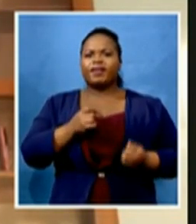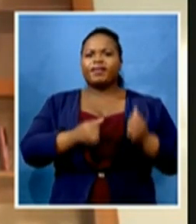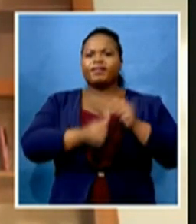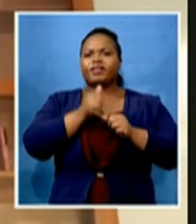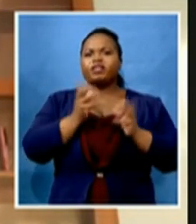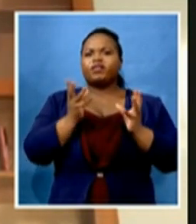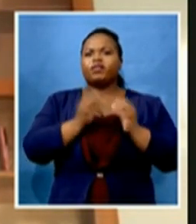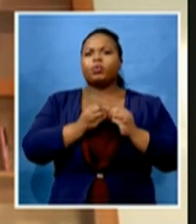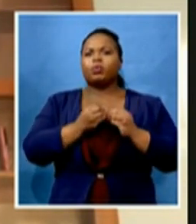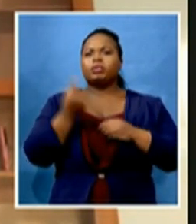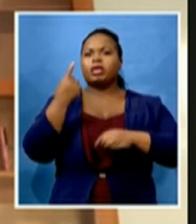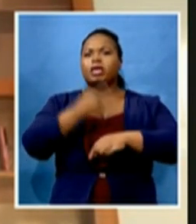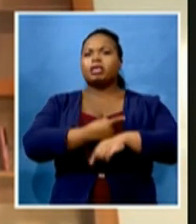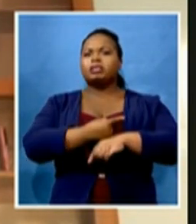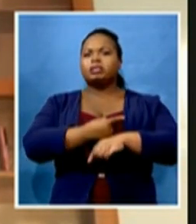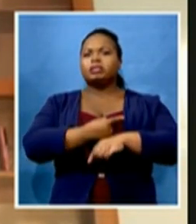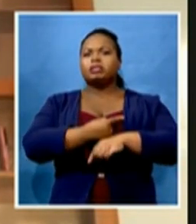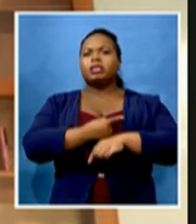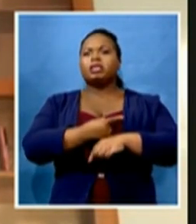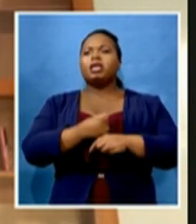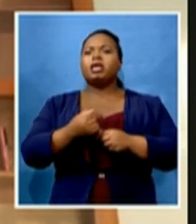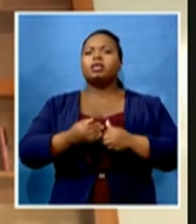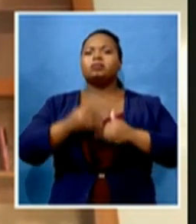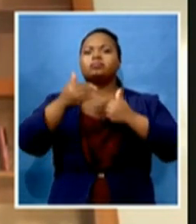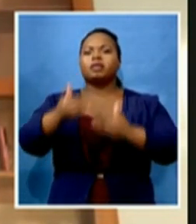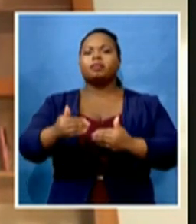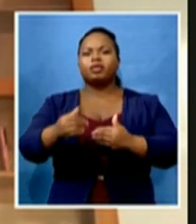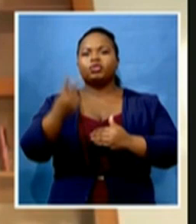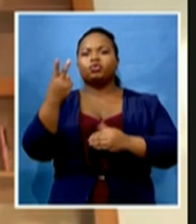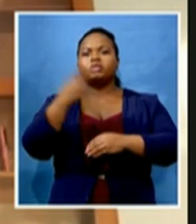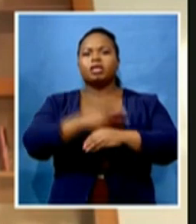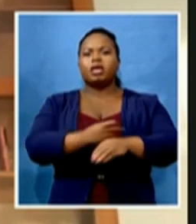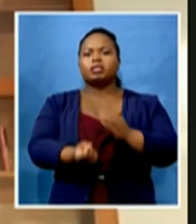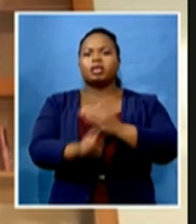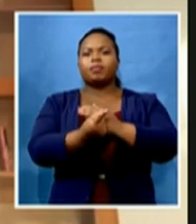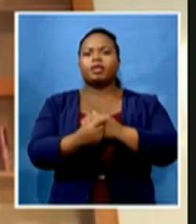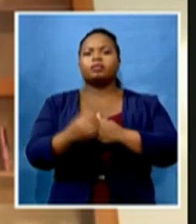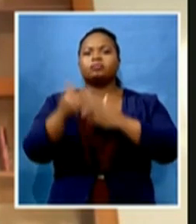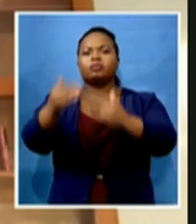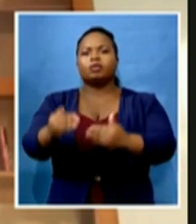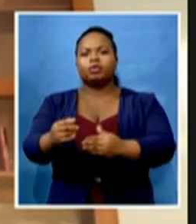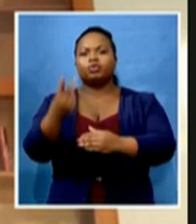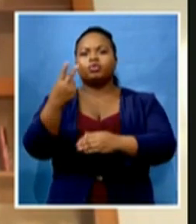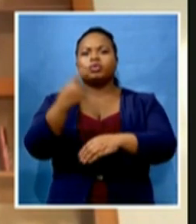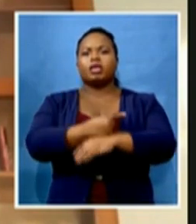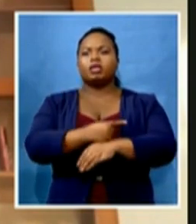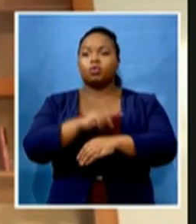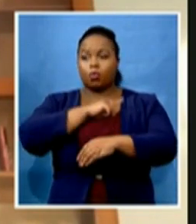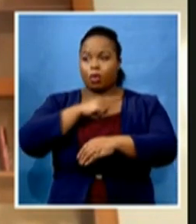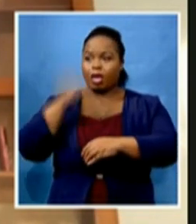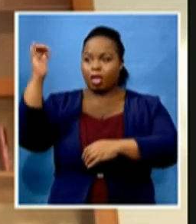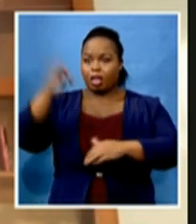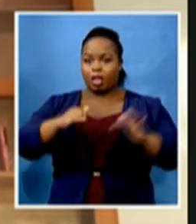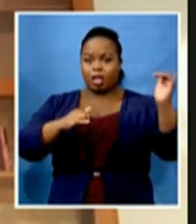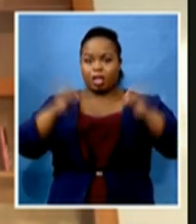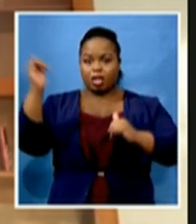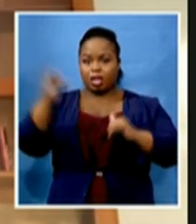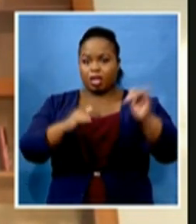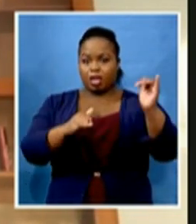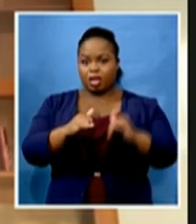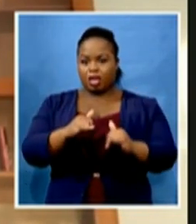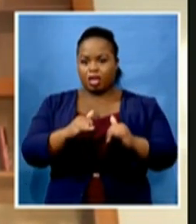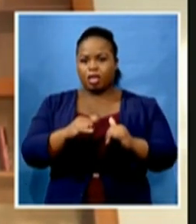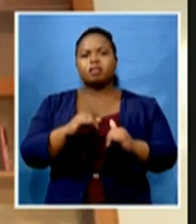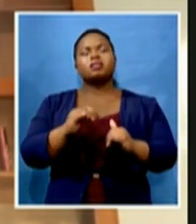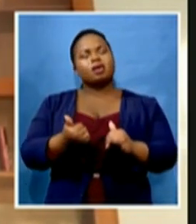and this was driven by the imported cases. And as a result, when we looked at it and comparing with the rest of the world,